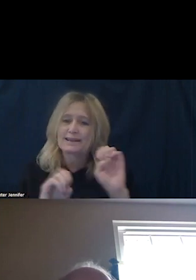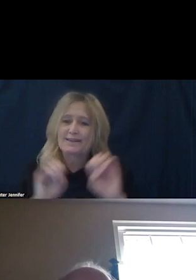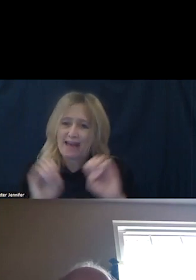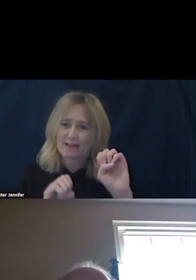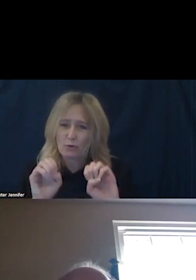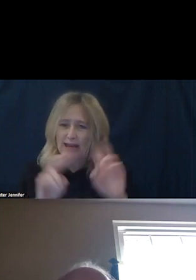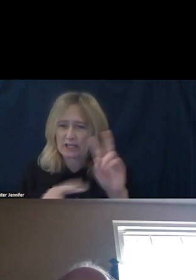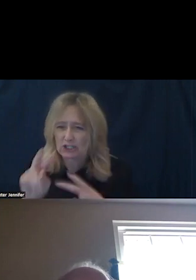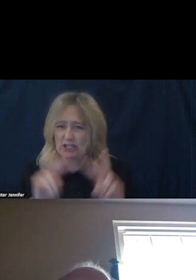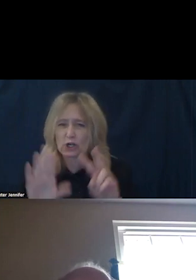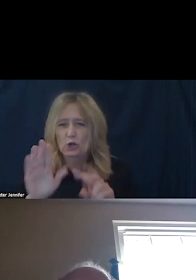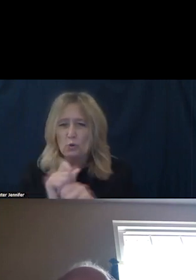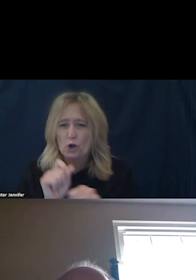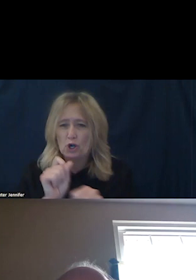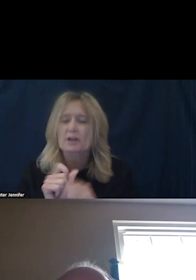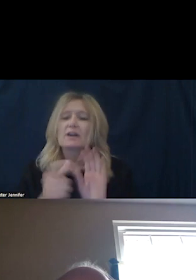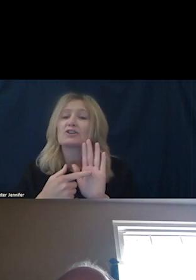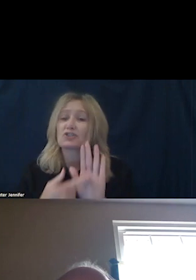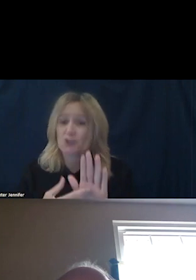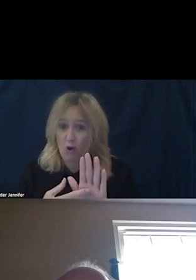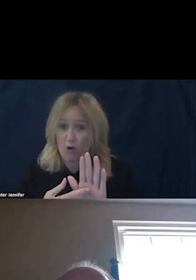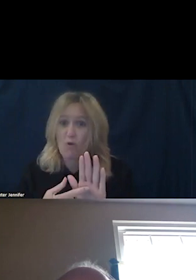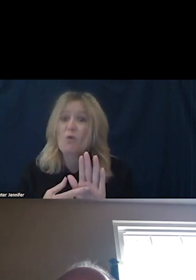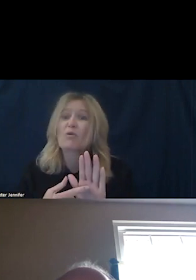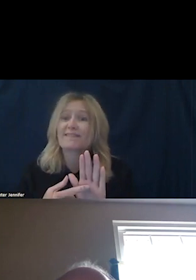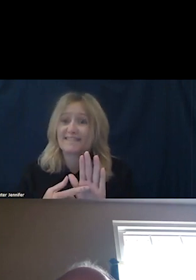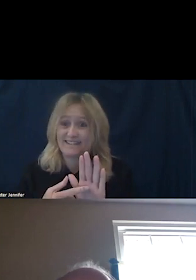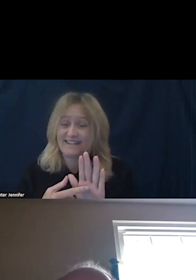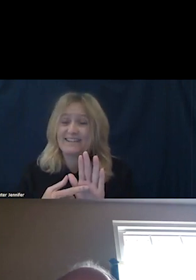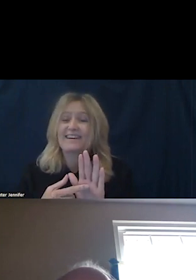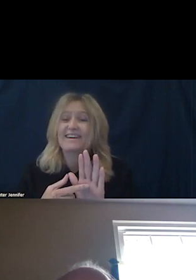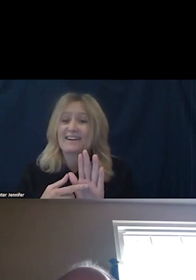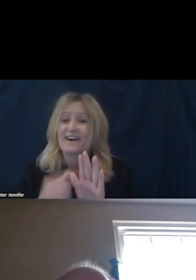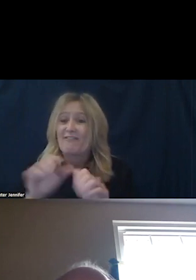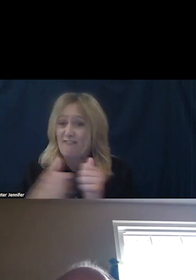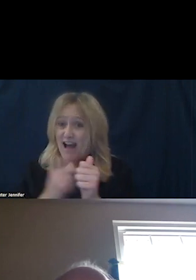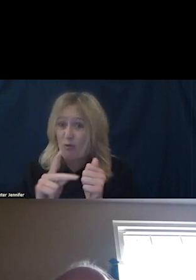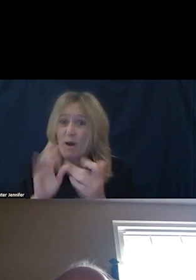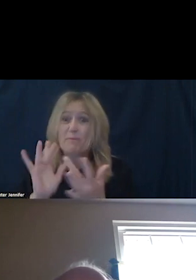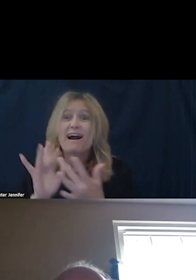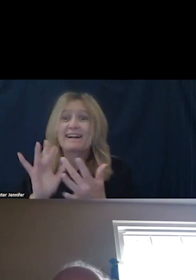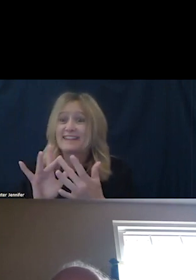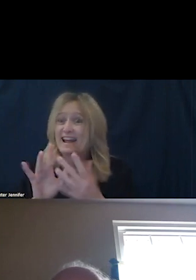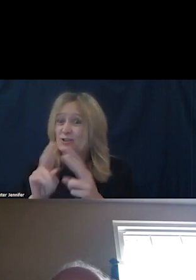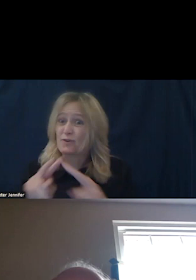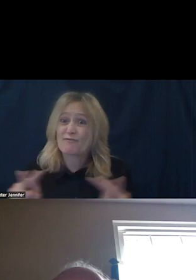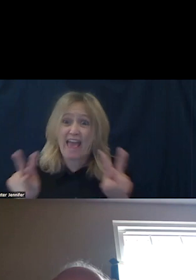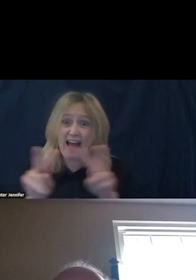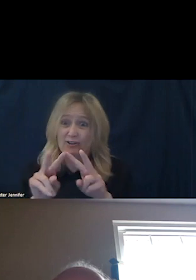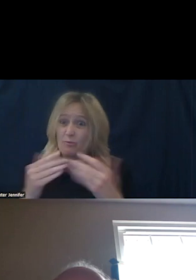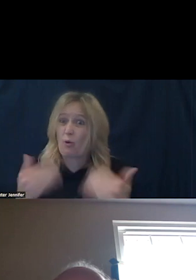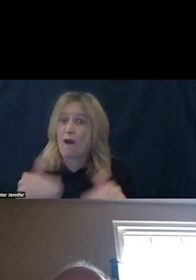evaluation work showed how greatly valued follow-up contacts were. And